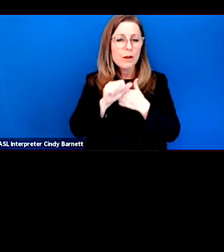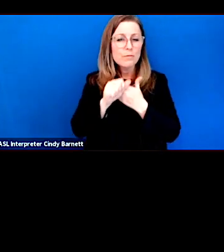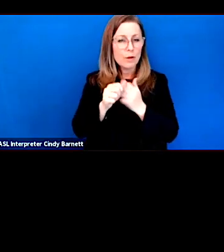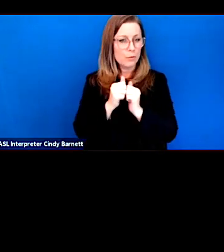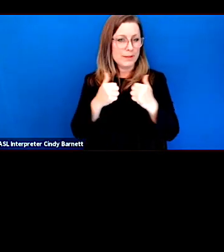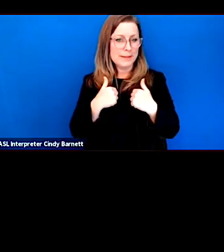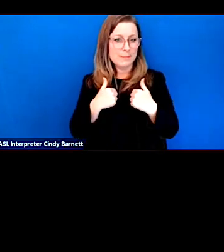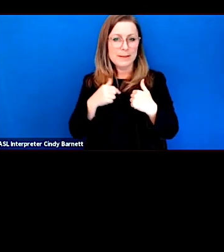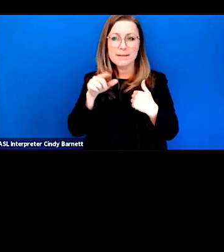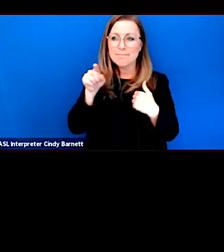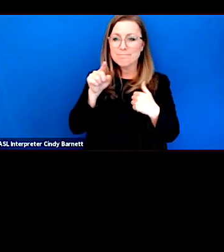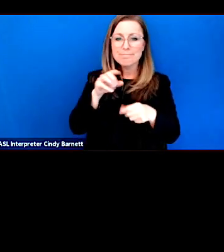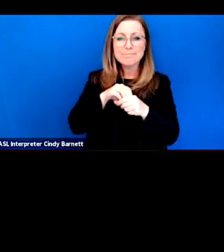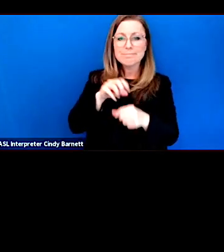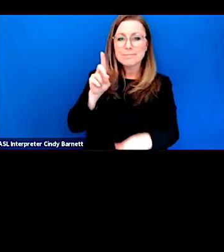Dropbox.